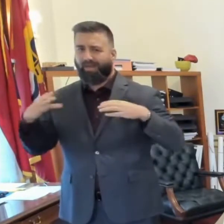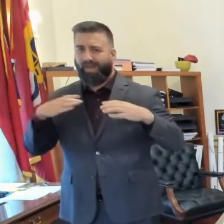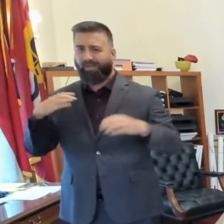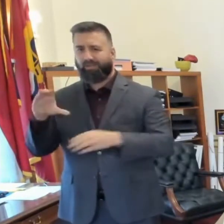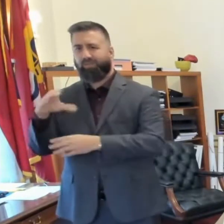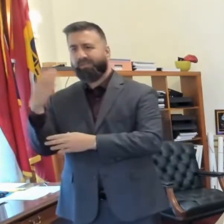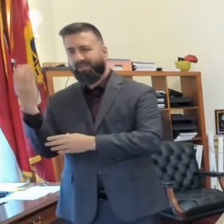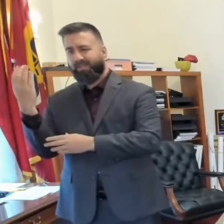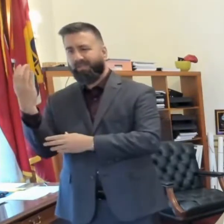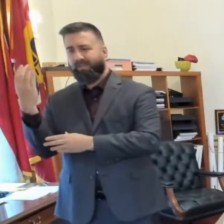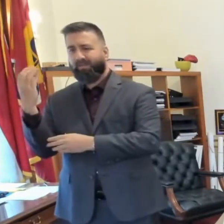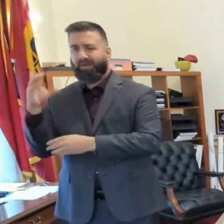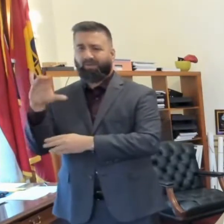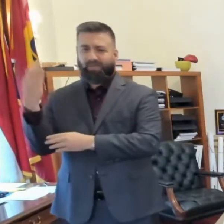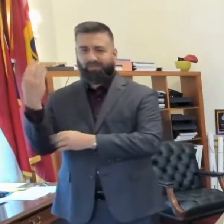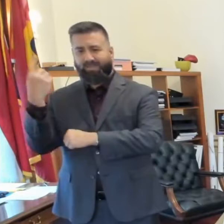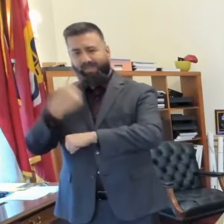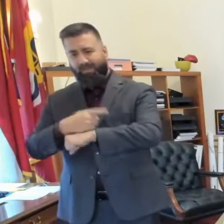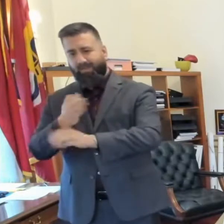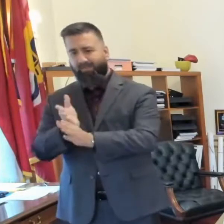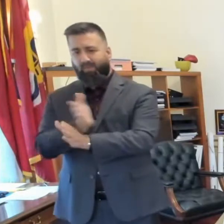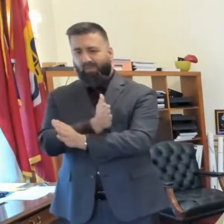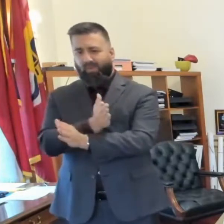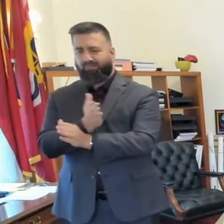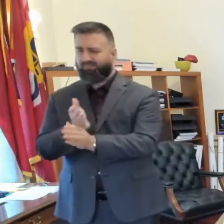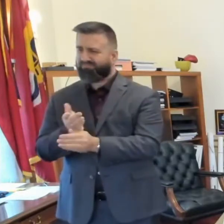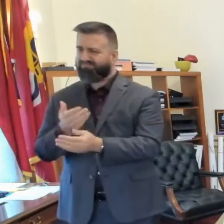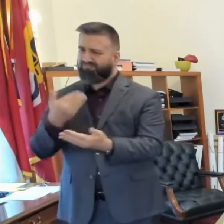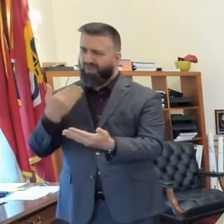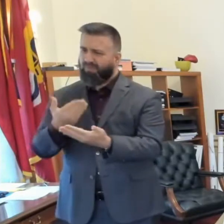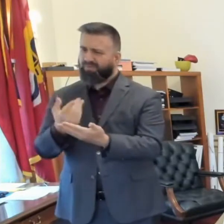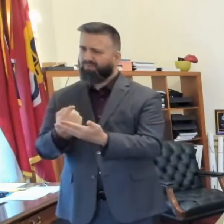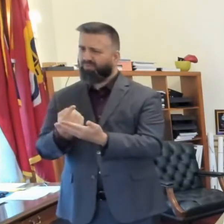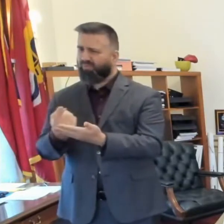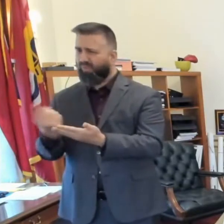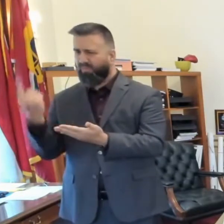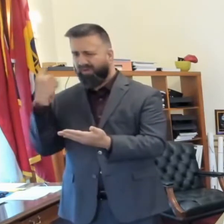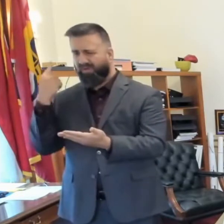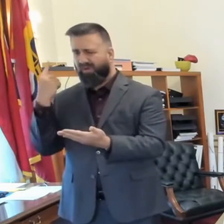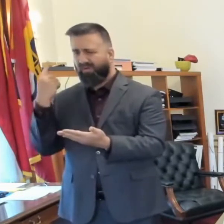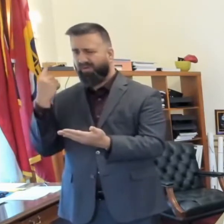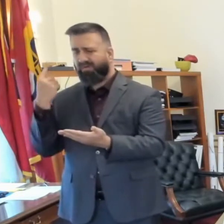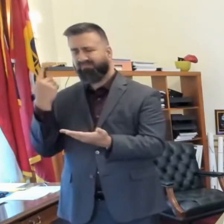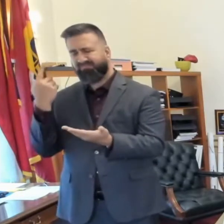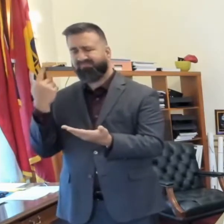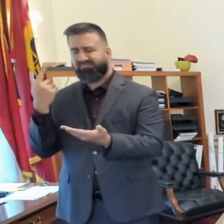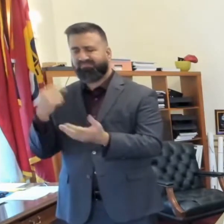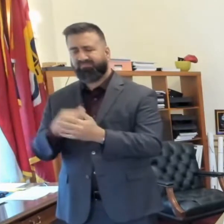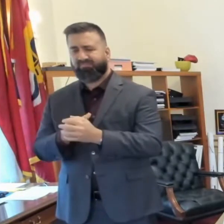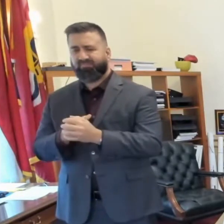had Christmas Eve almost a week ago now, then Christmas Day, the day after. So